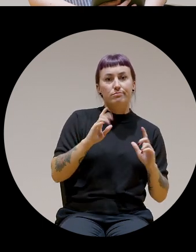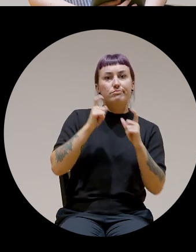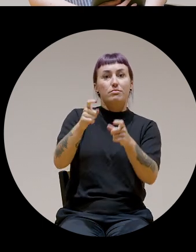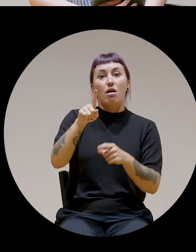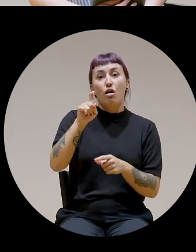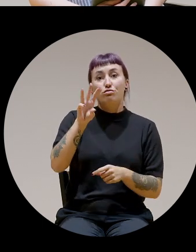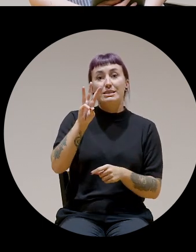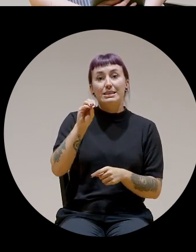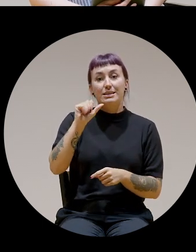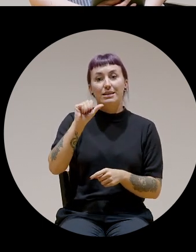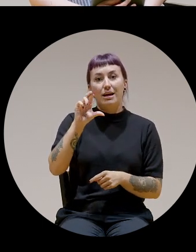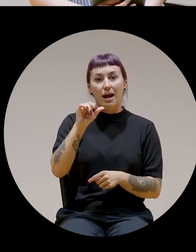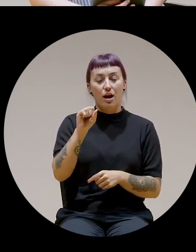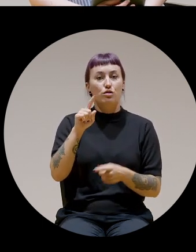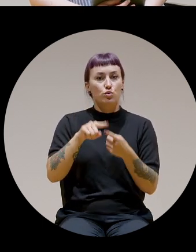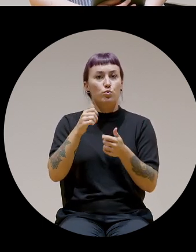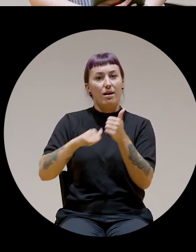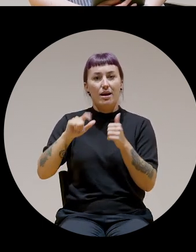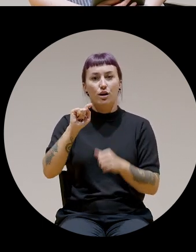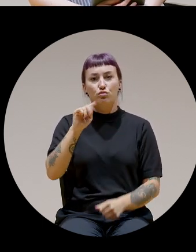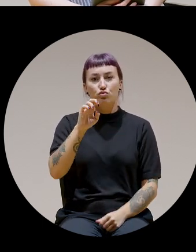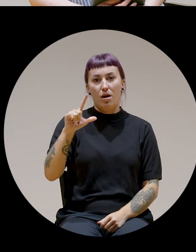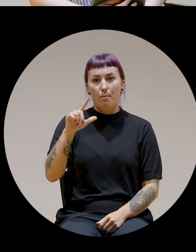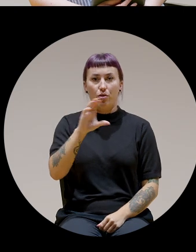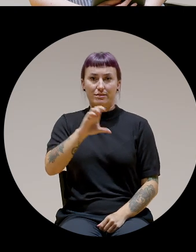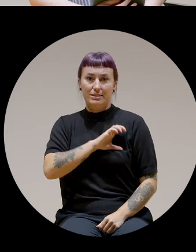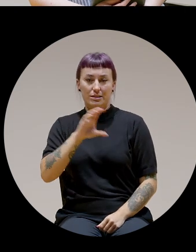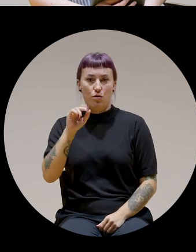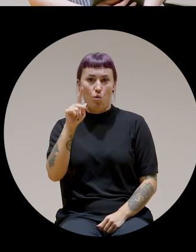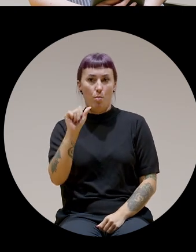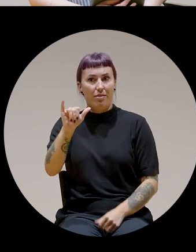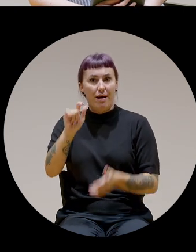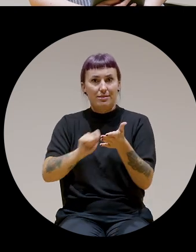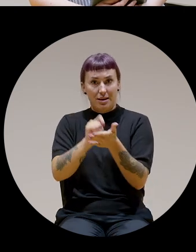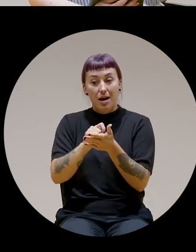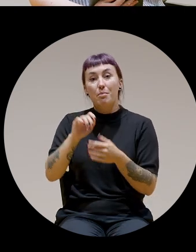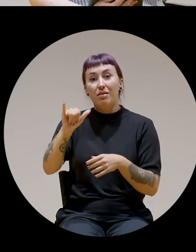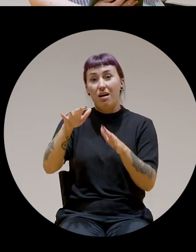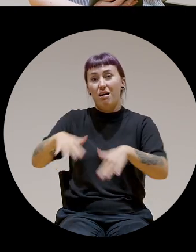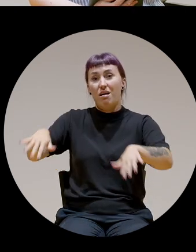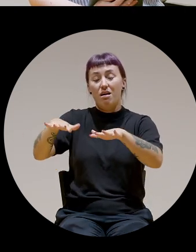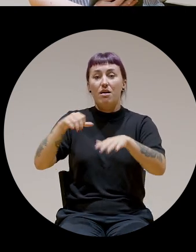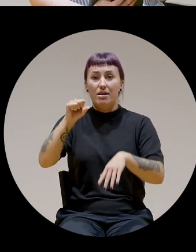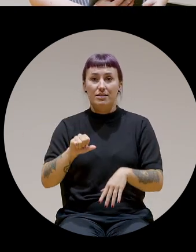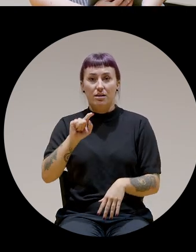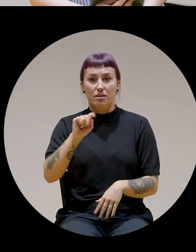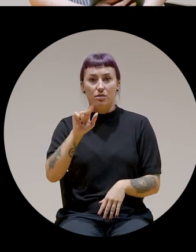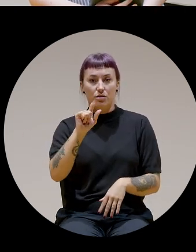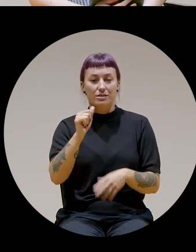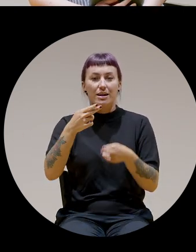giving 160 acres to enrolled tribal citizens in Oklahoma at the time. And on that allotment, just south of Tulsa, in a town